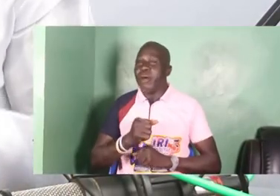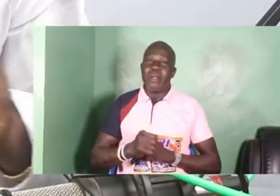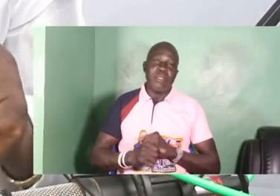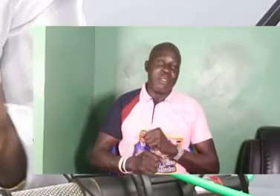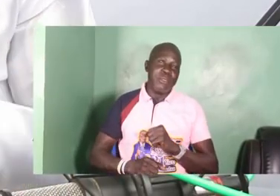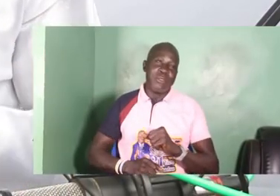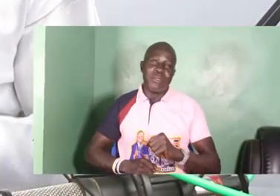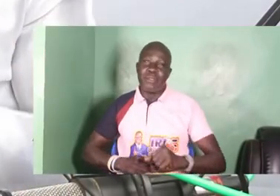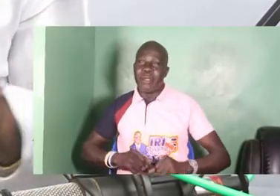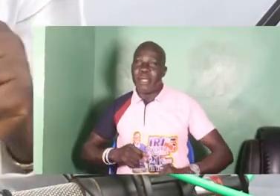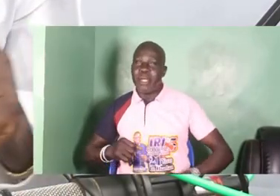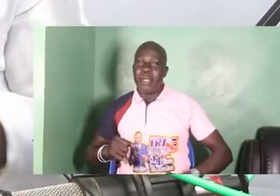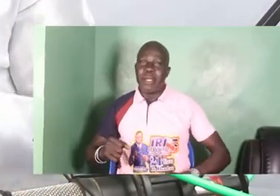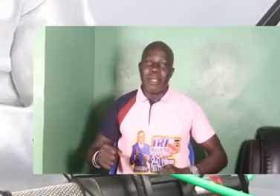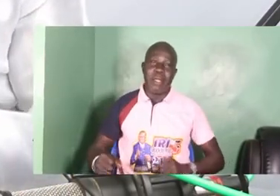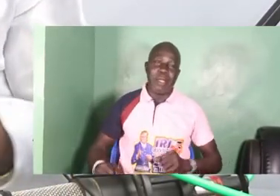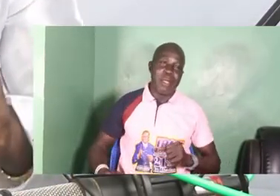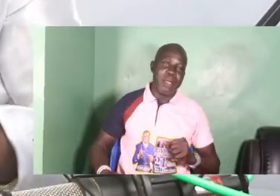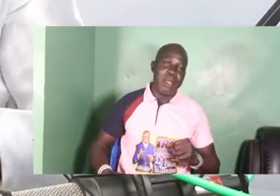Emi yo ni nure,